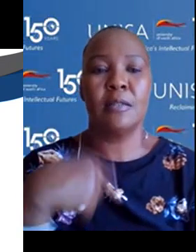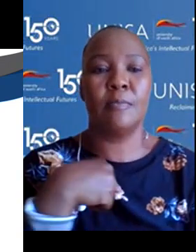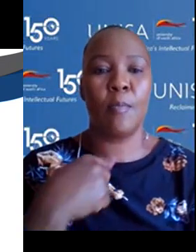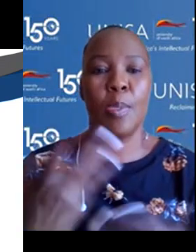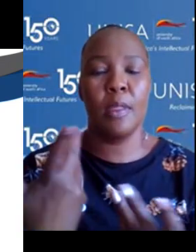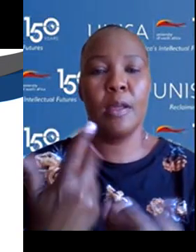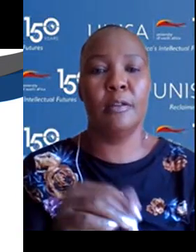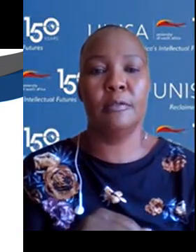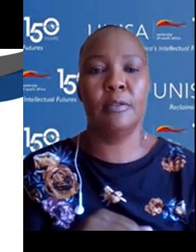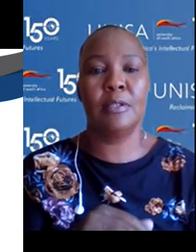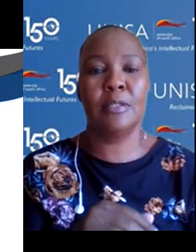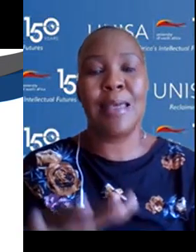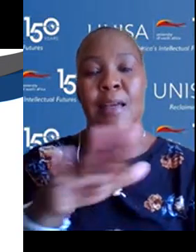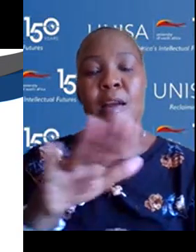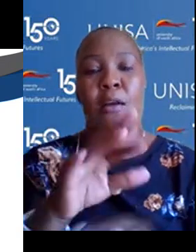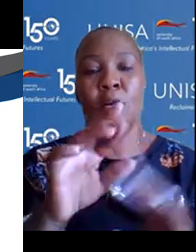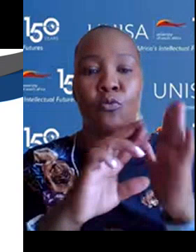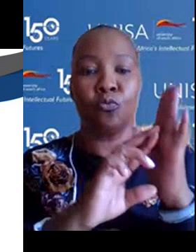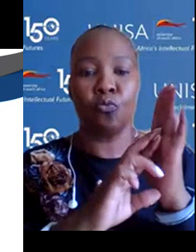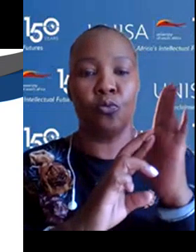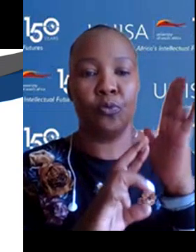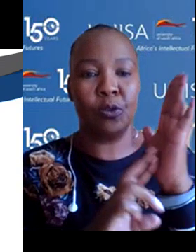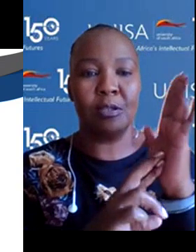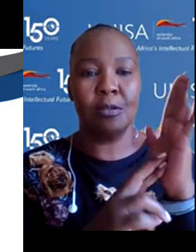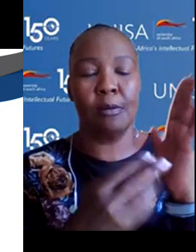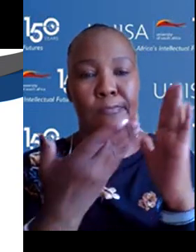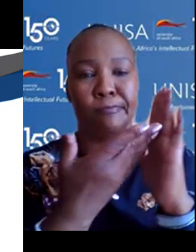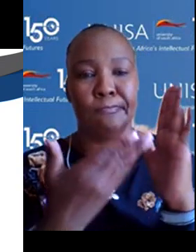for today. Post your questions in the chat.